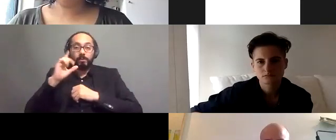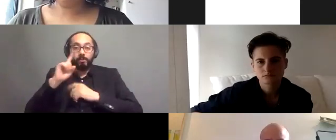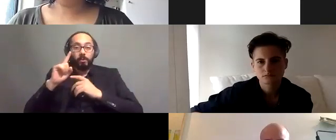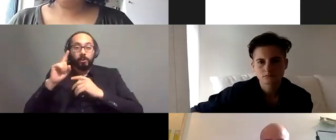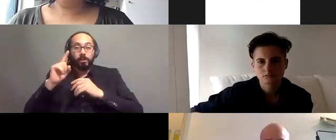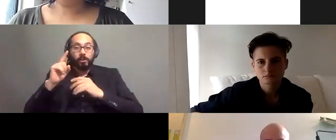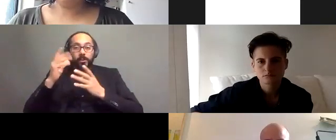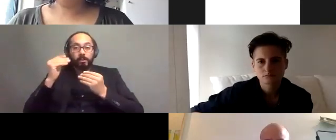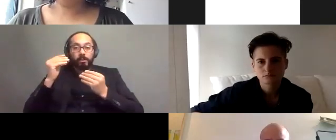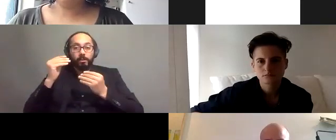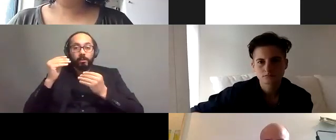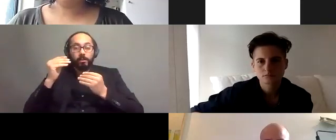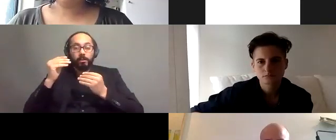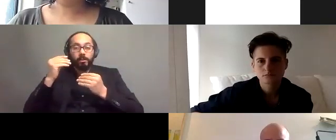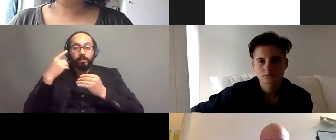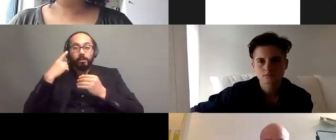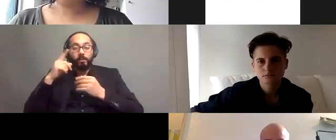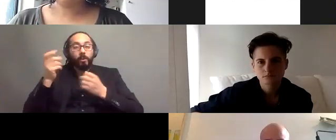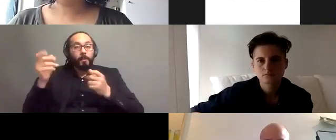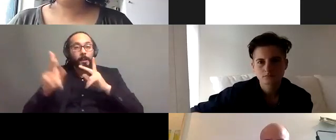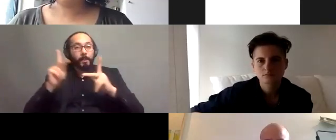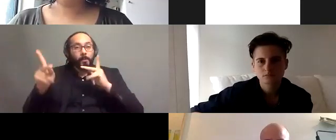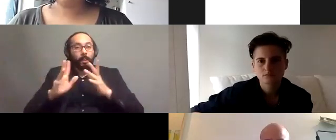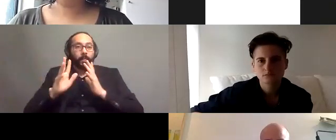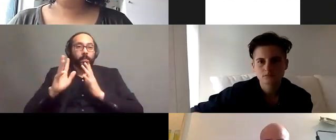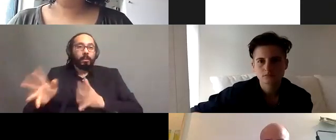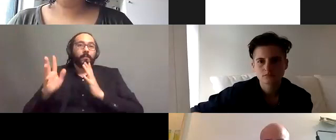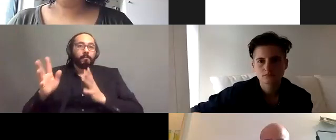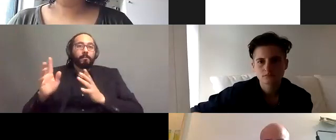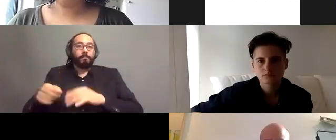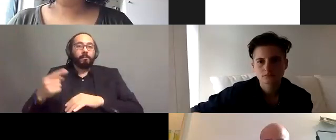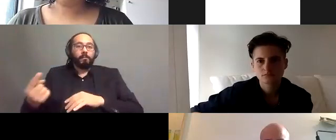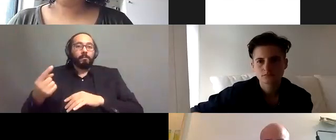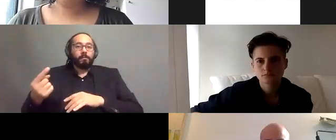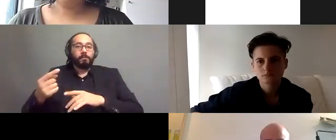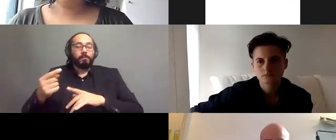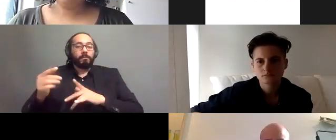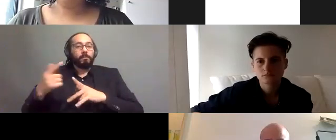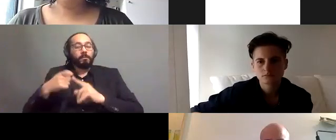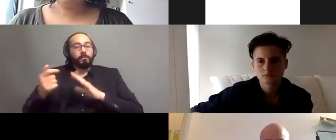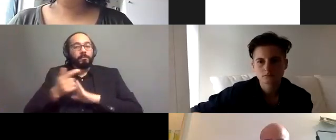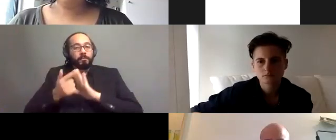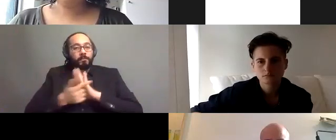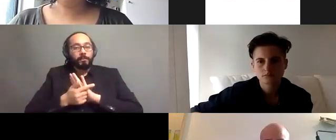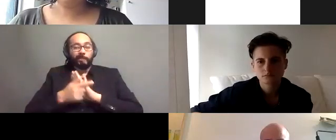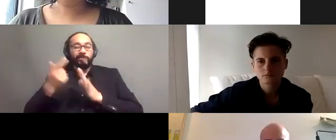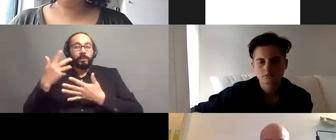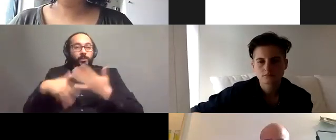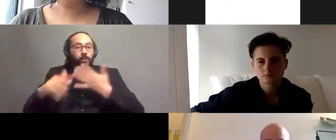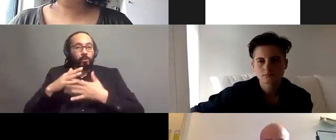like the group of people who are left behind from the, you know, like legal social protections.